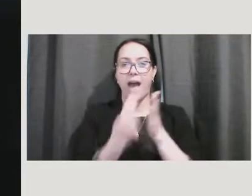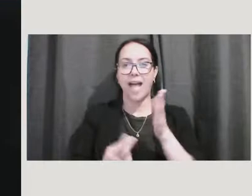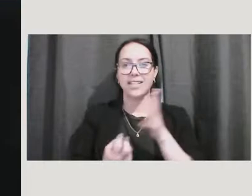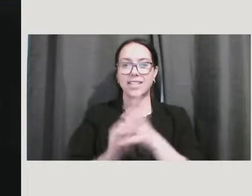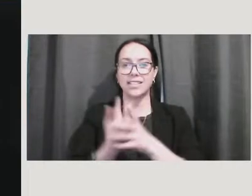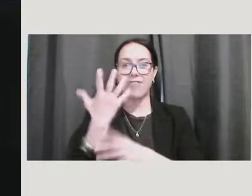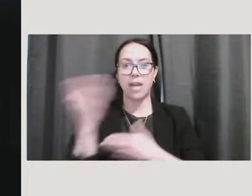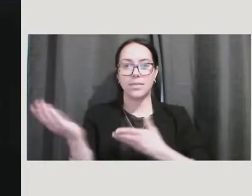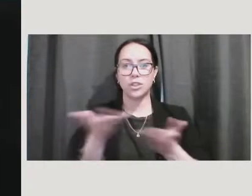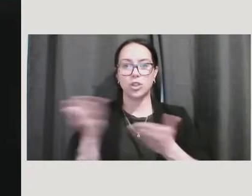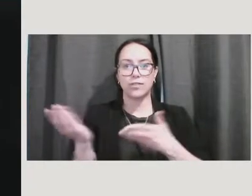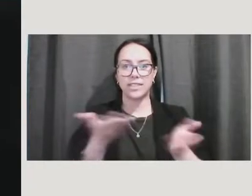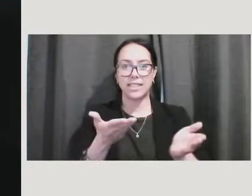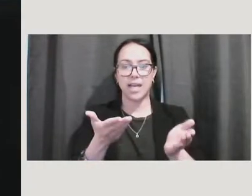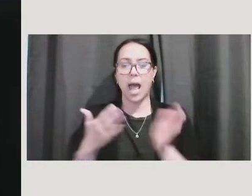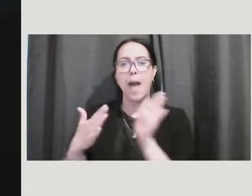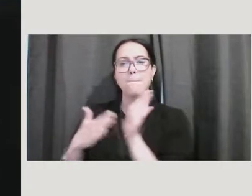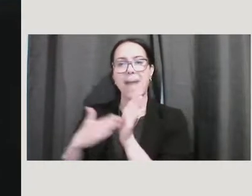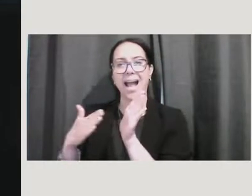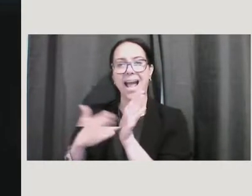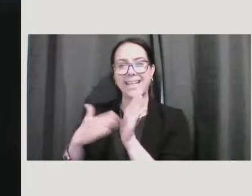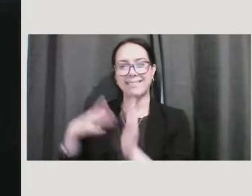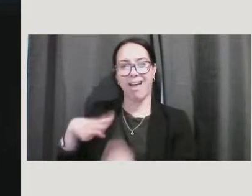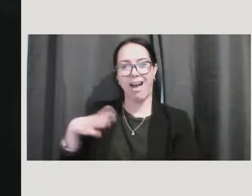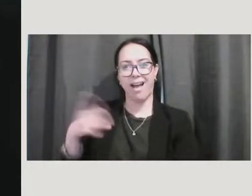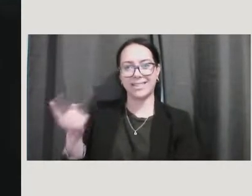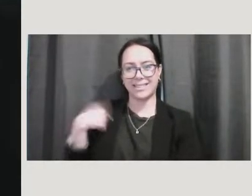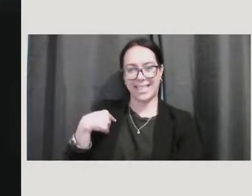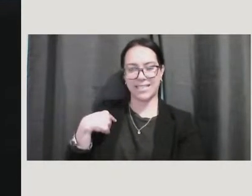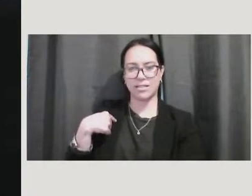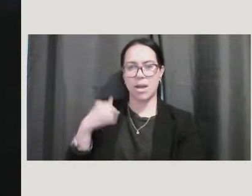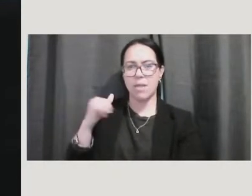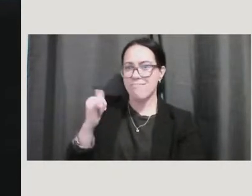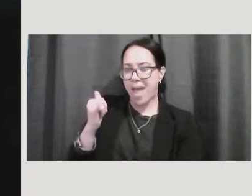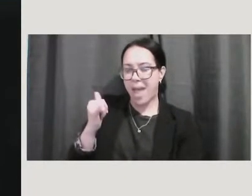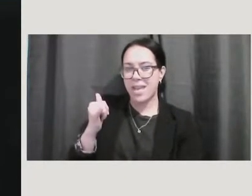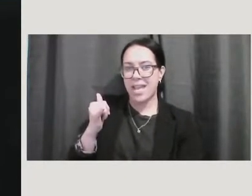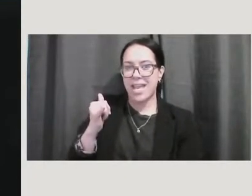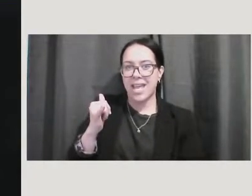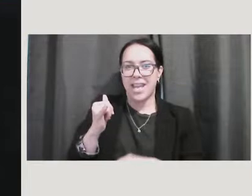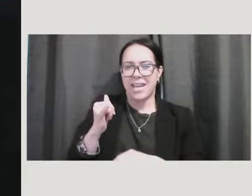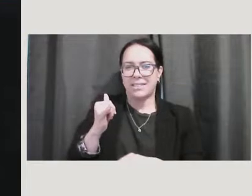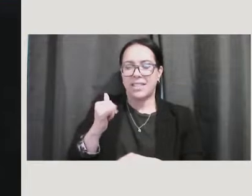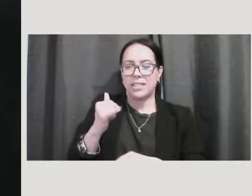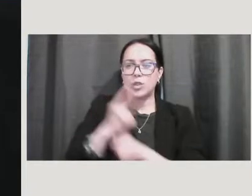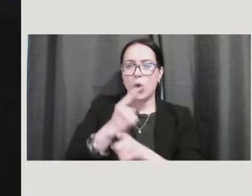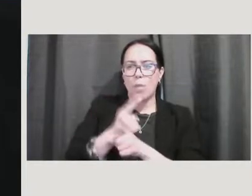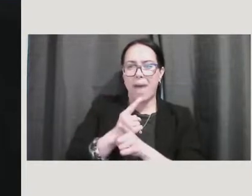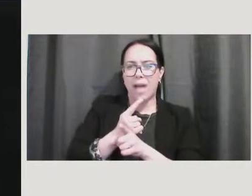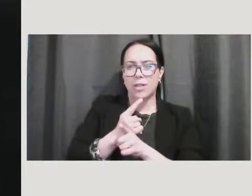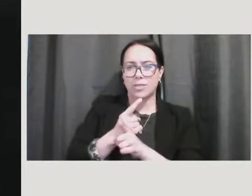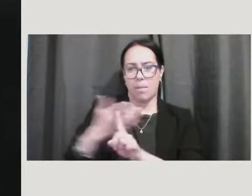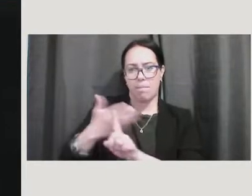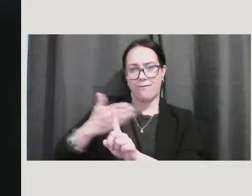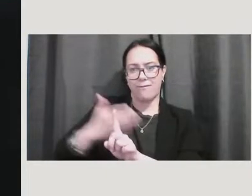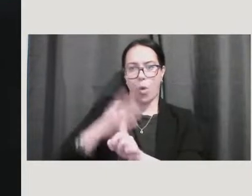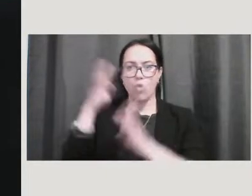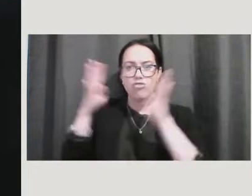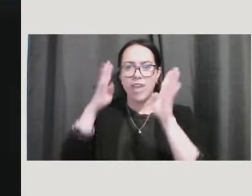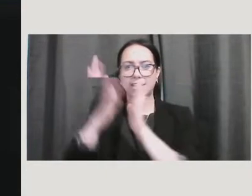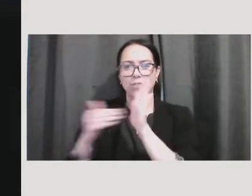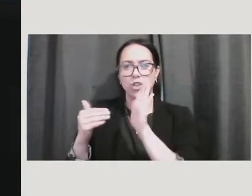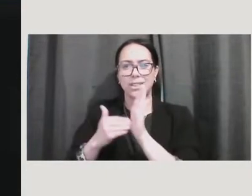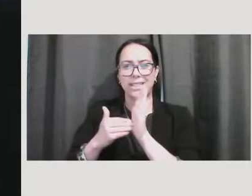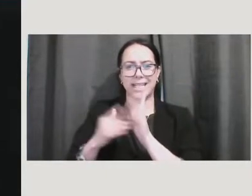macarita suggested that we say something a little bit about ourselves what we were doing before we joined creative New Zealand which for me is only I only